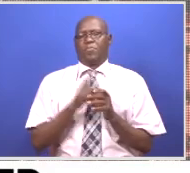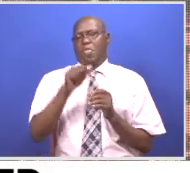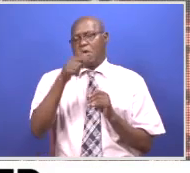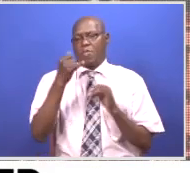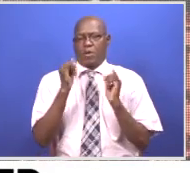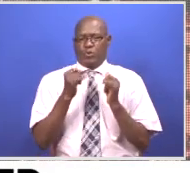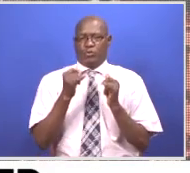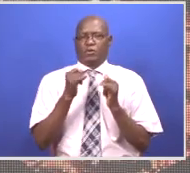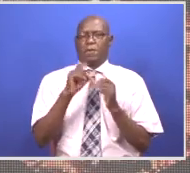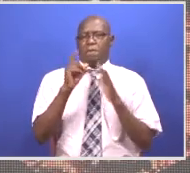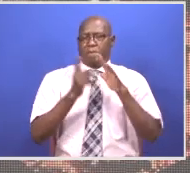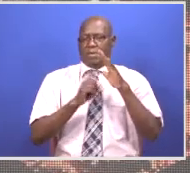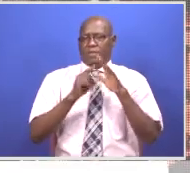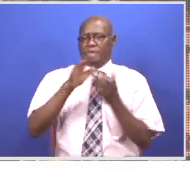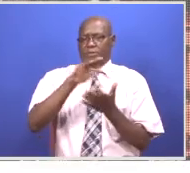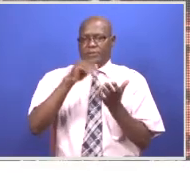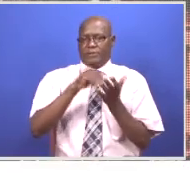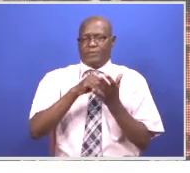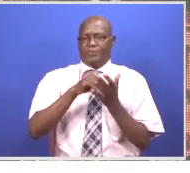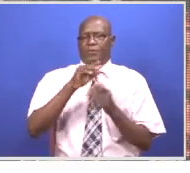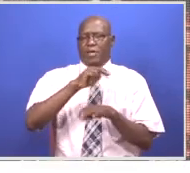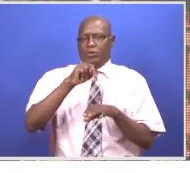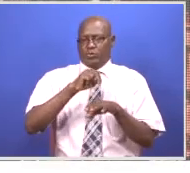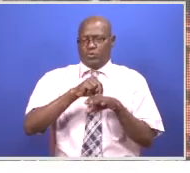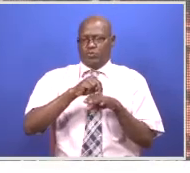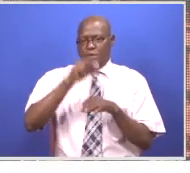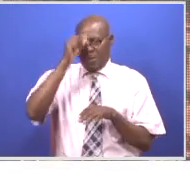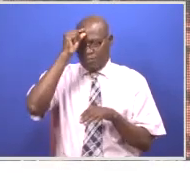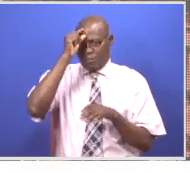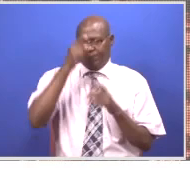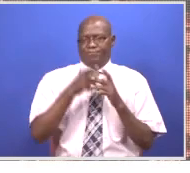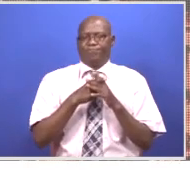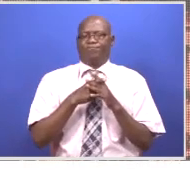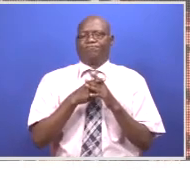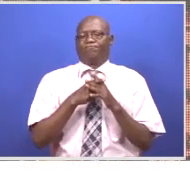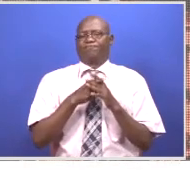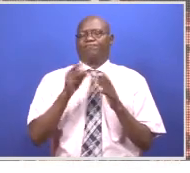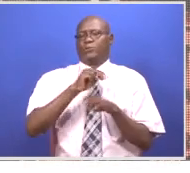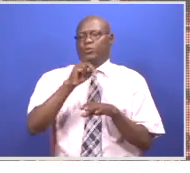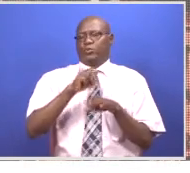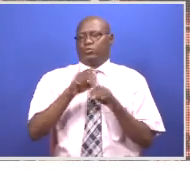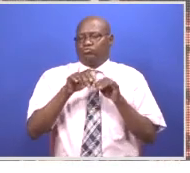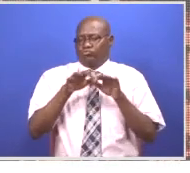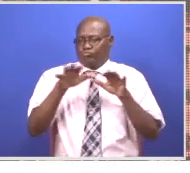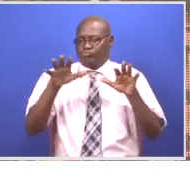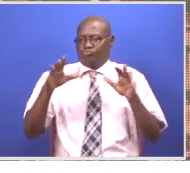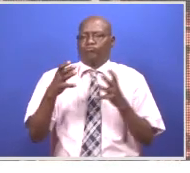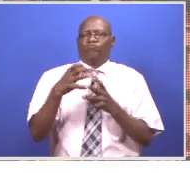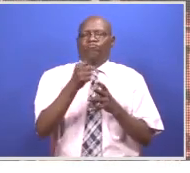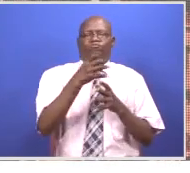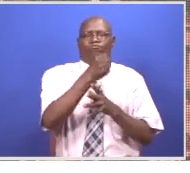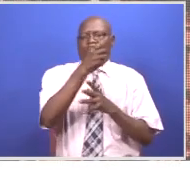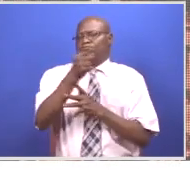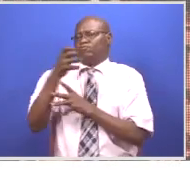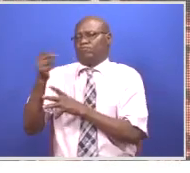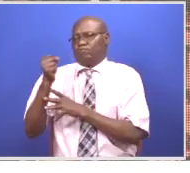The Ministry of Interior and National Government has begun a nationwide crackdown on counterfeit alcoholic drinks and